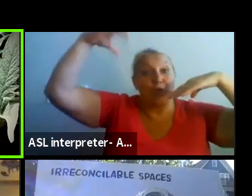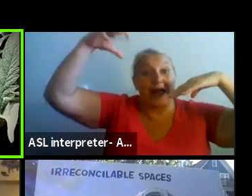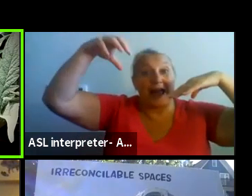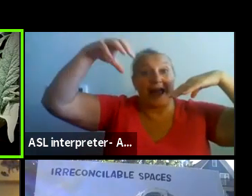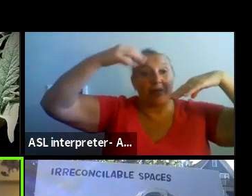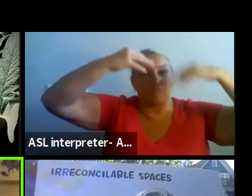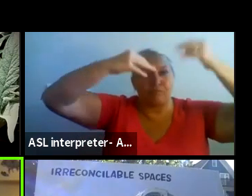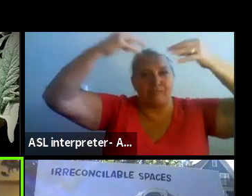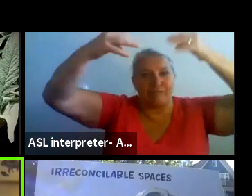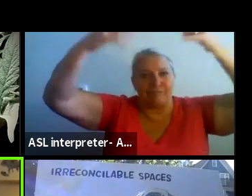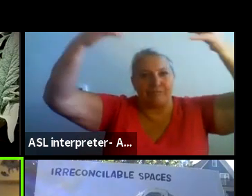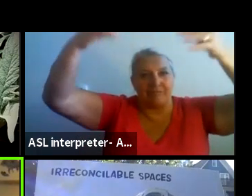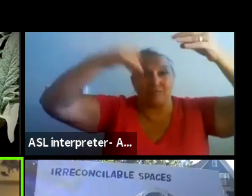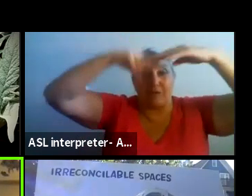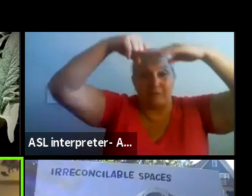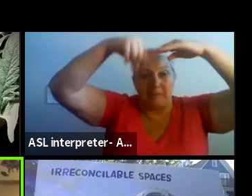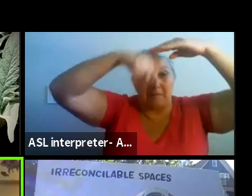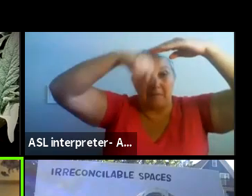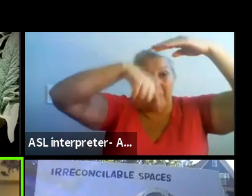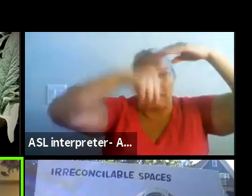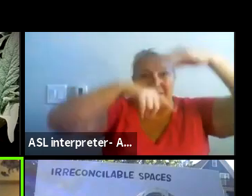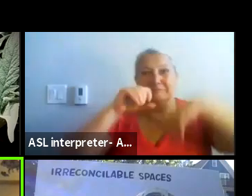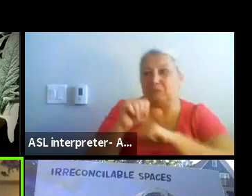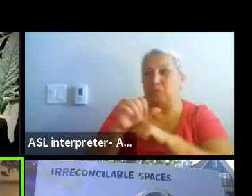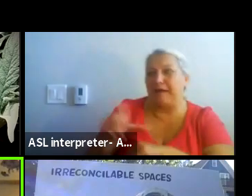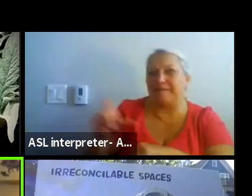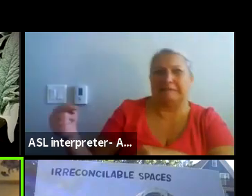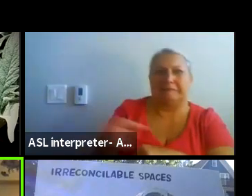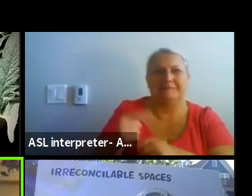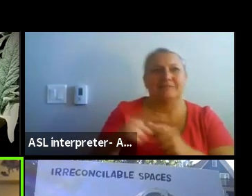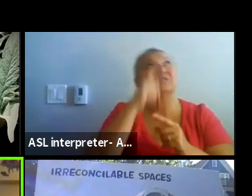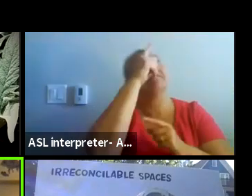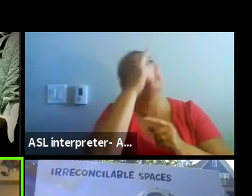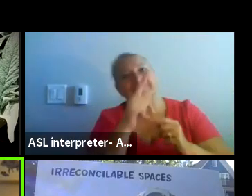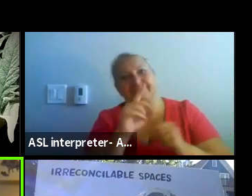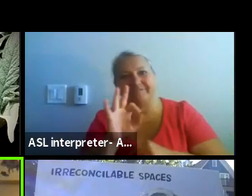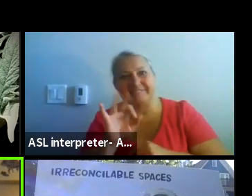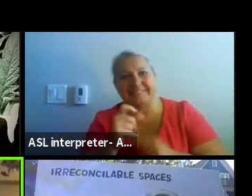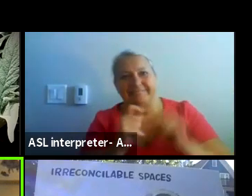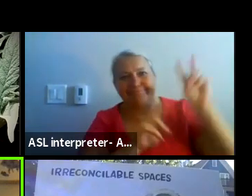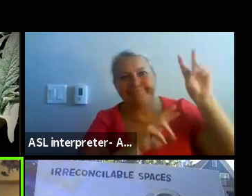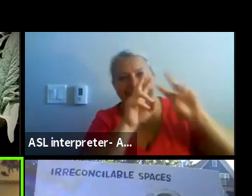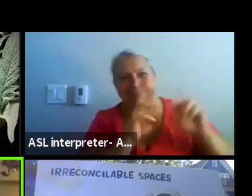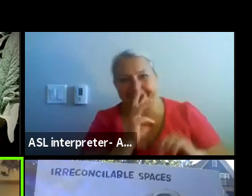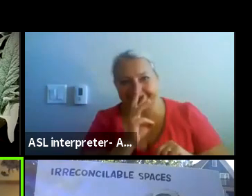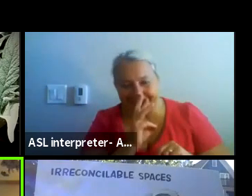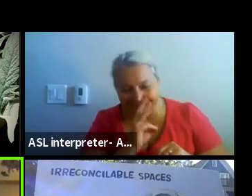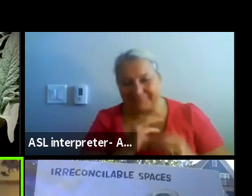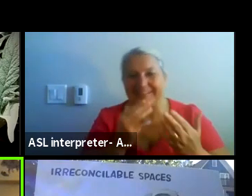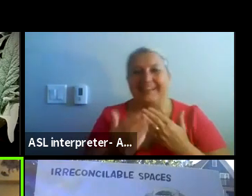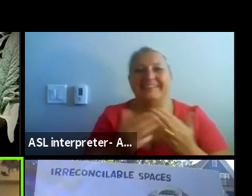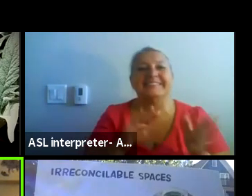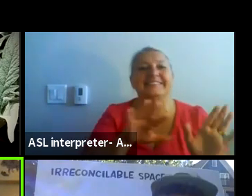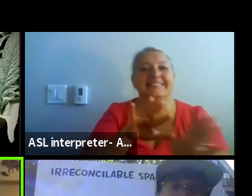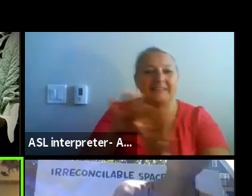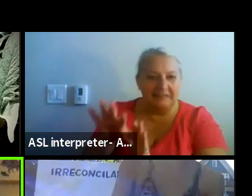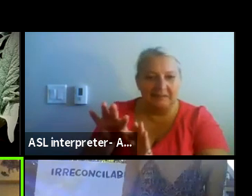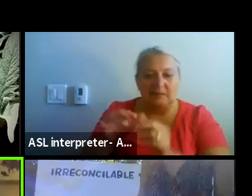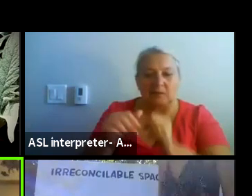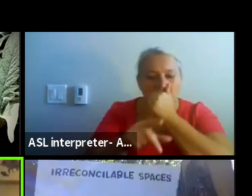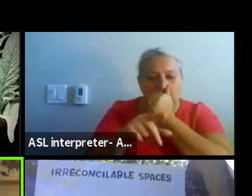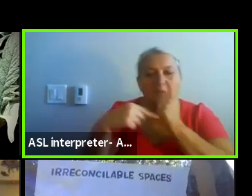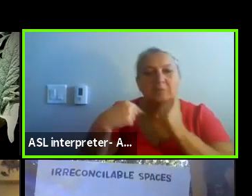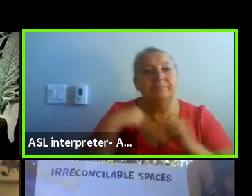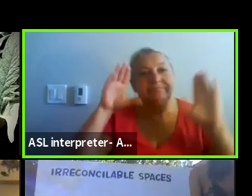we're great. Introduction to my work. I am, in addition to dramaturging predominantly indigenous